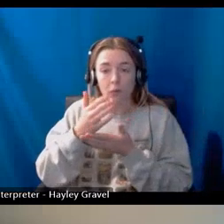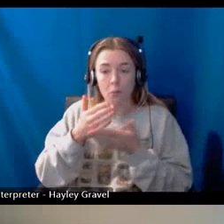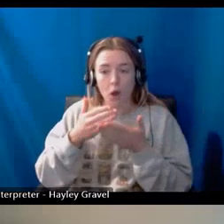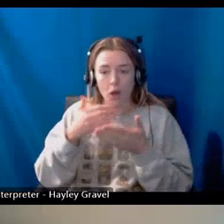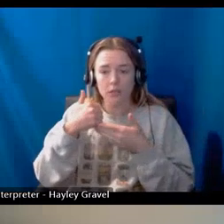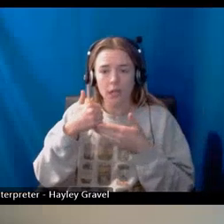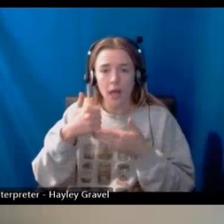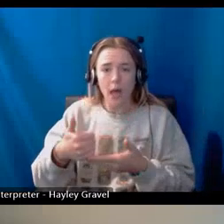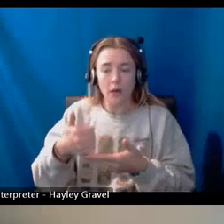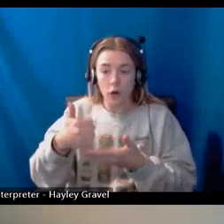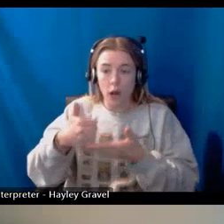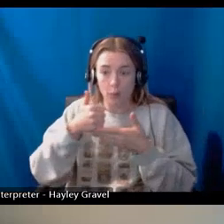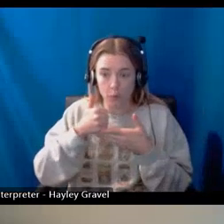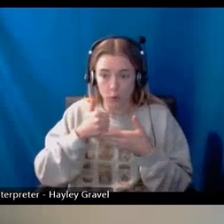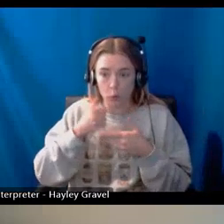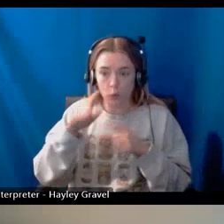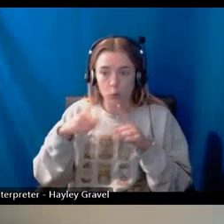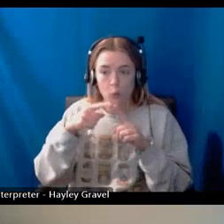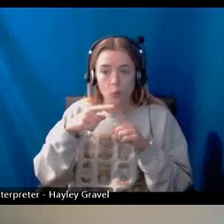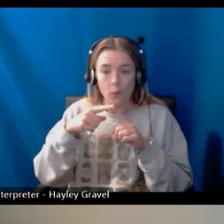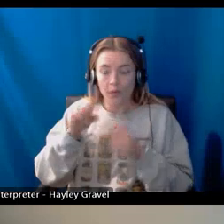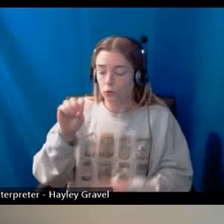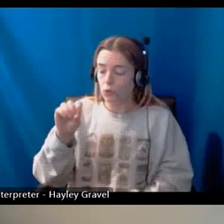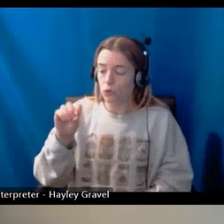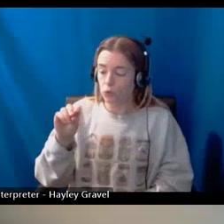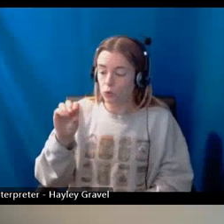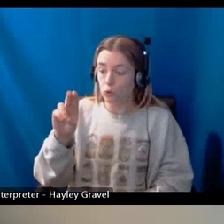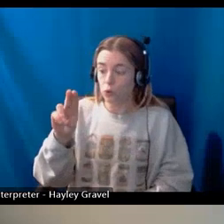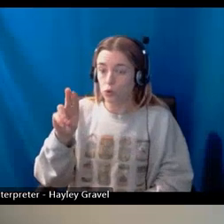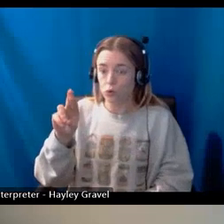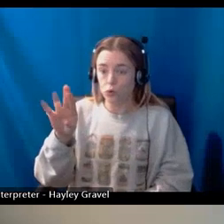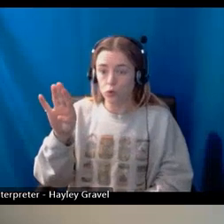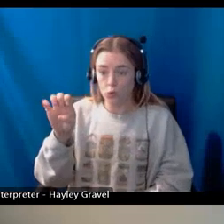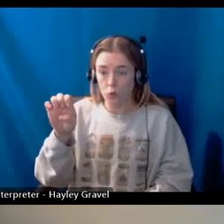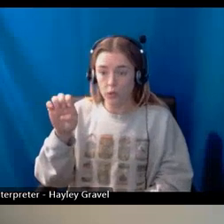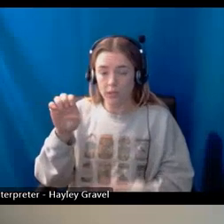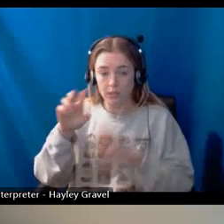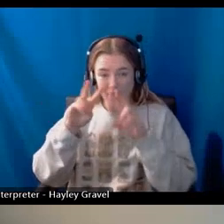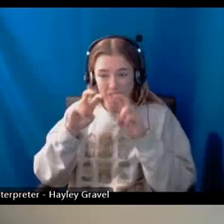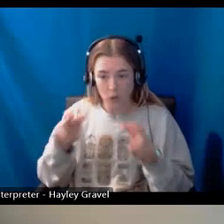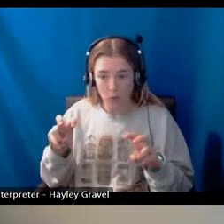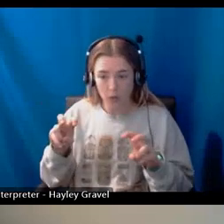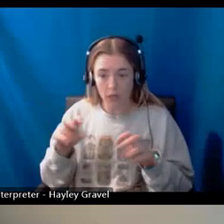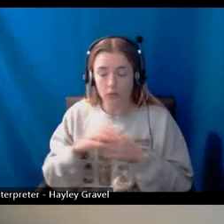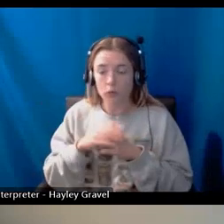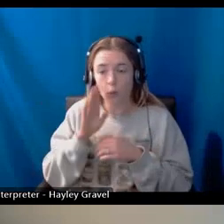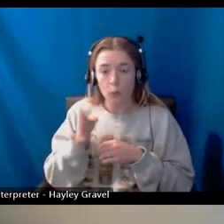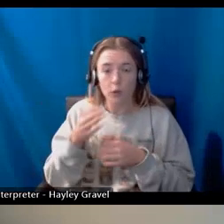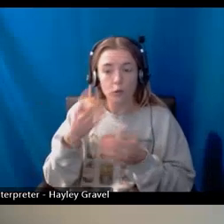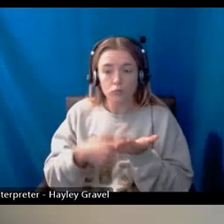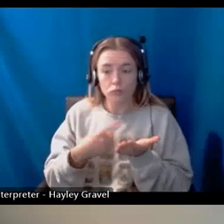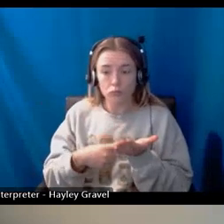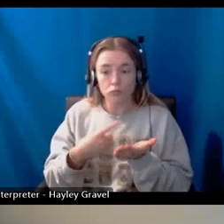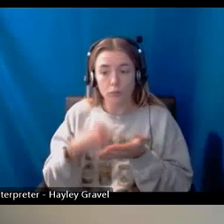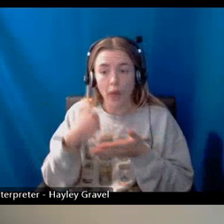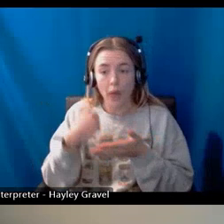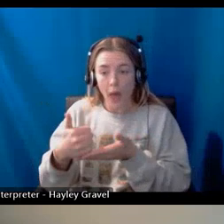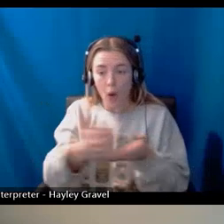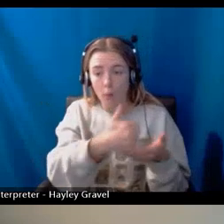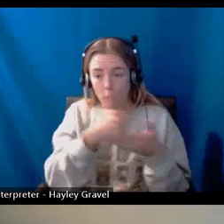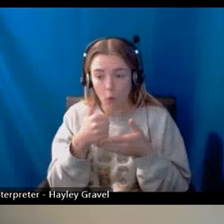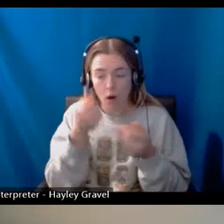sources? Okay. So I'm going to go through that, talk through that, so you have an understanding kind